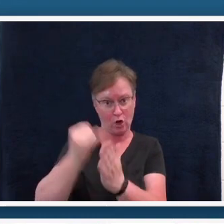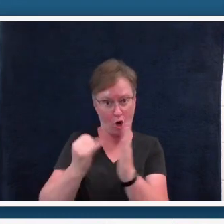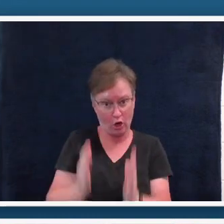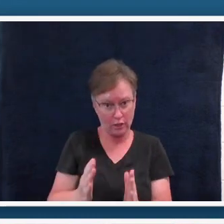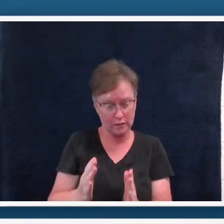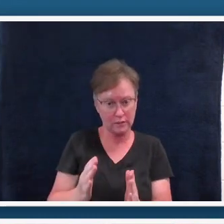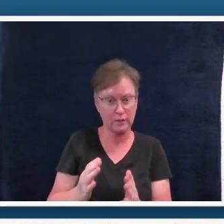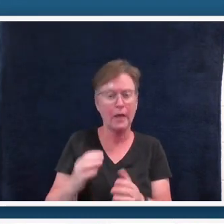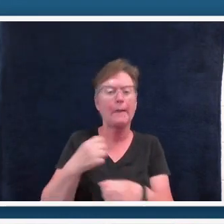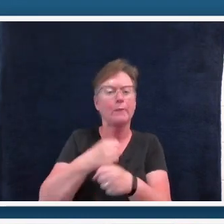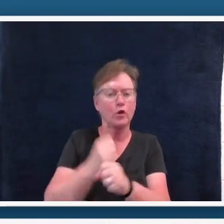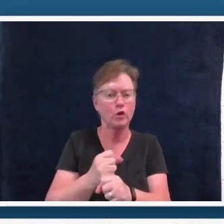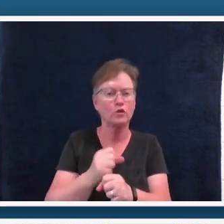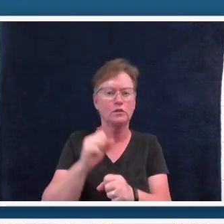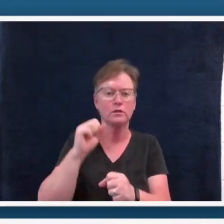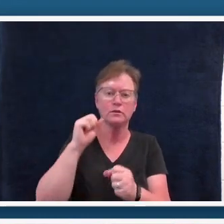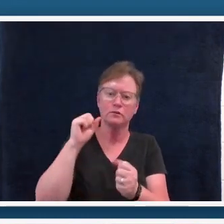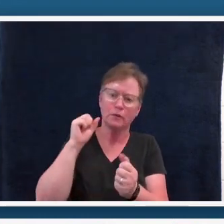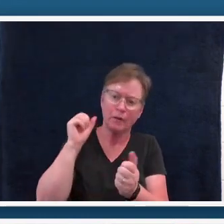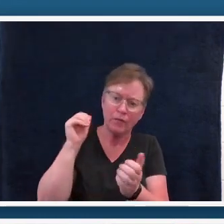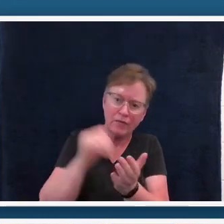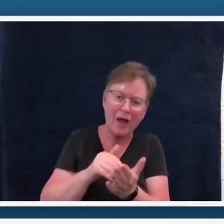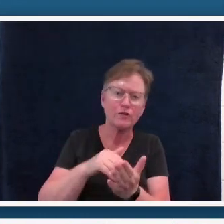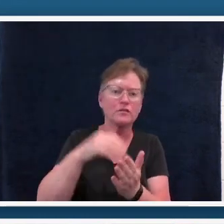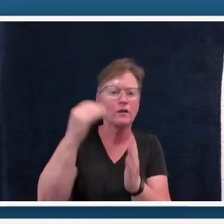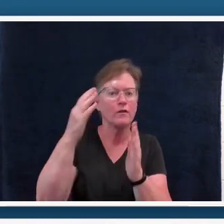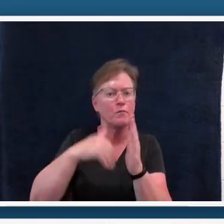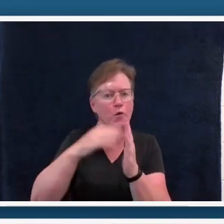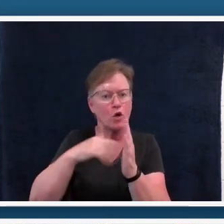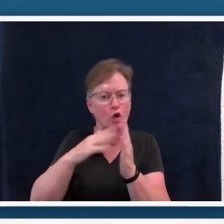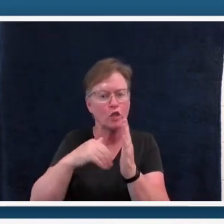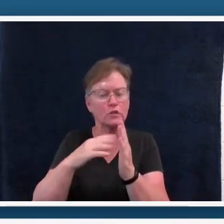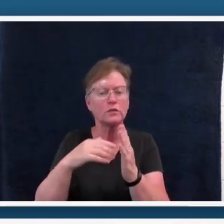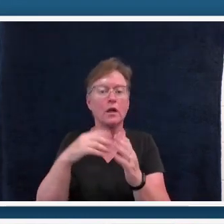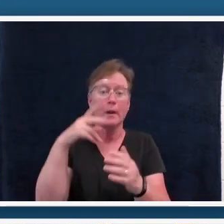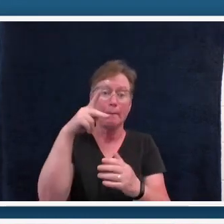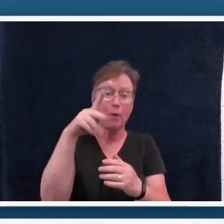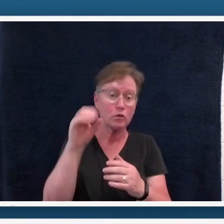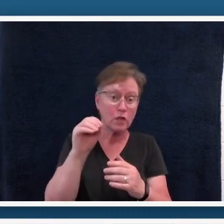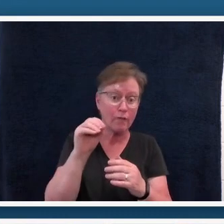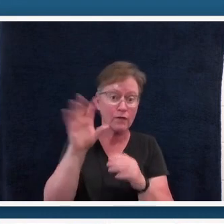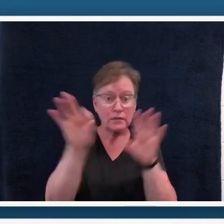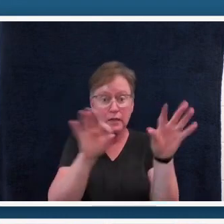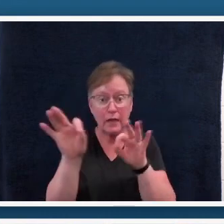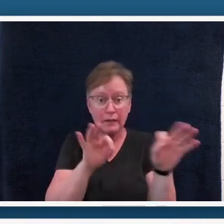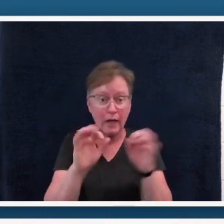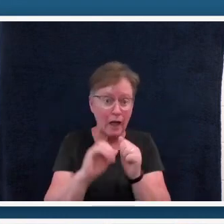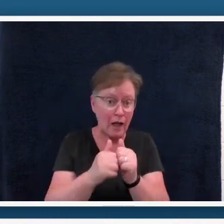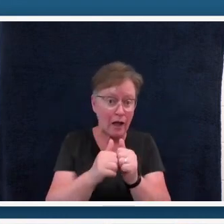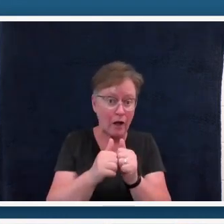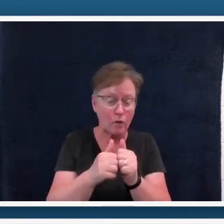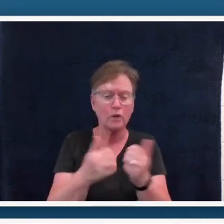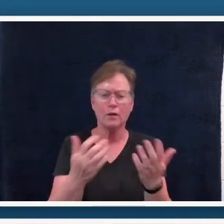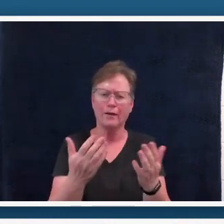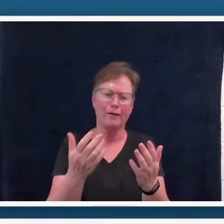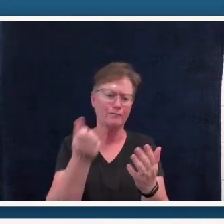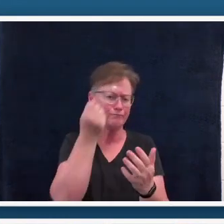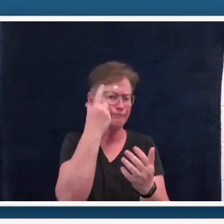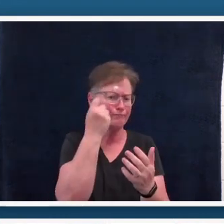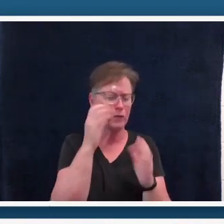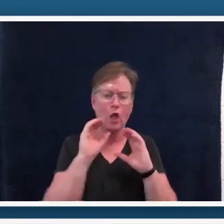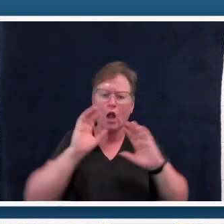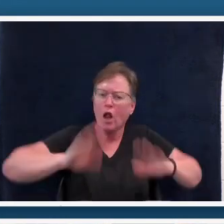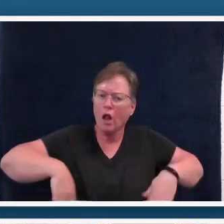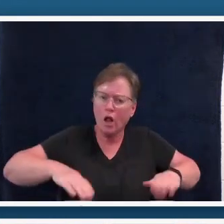1,371 murals. And post offices were selected for this program because in an era before email and cell phones,